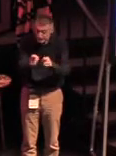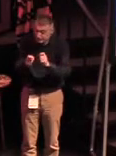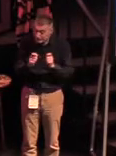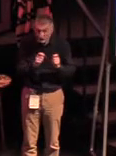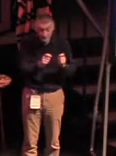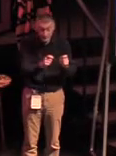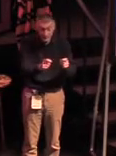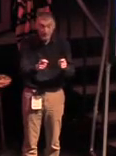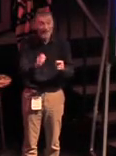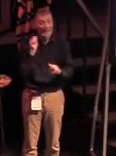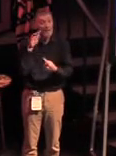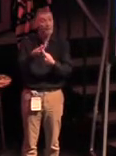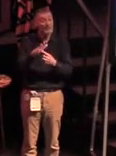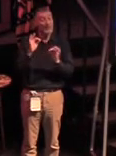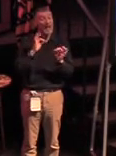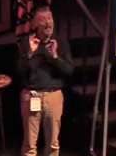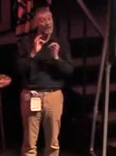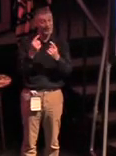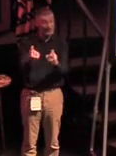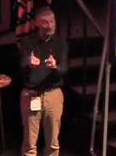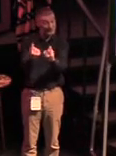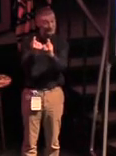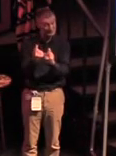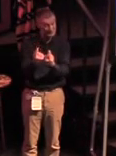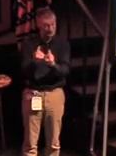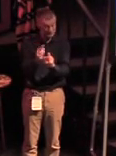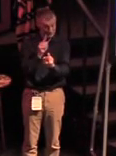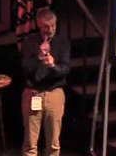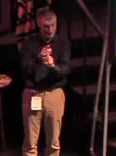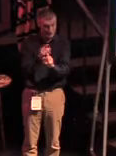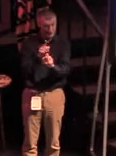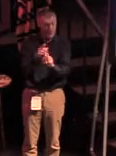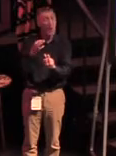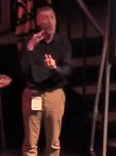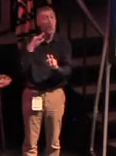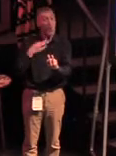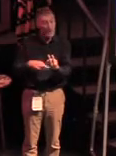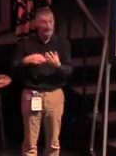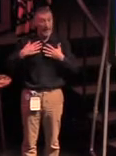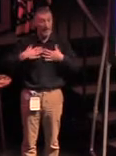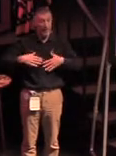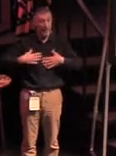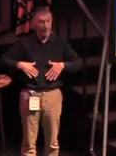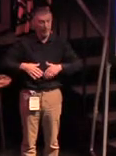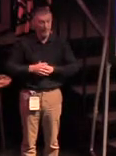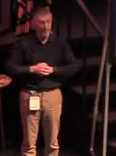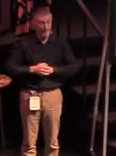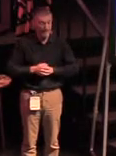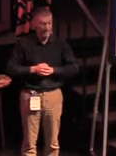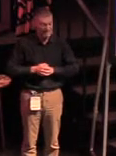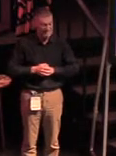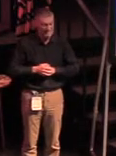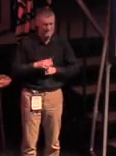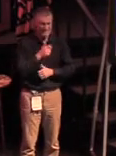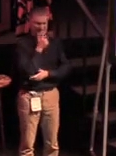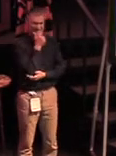the principal actors who we got for the show were all white and able-bodied. So I